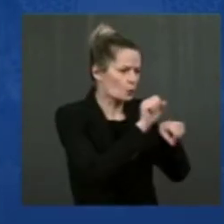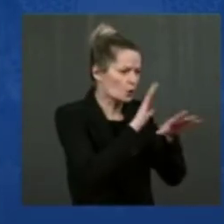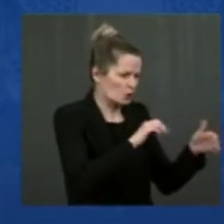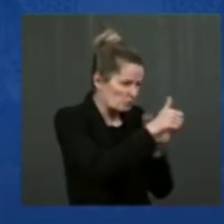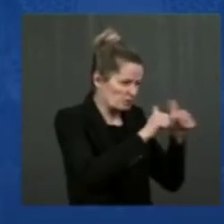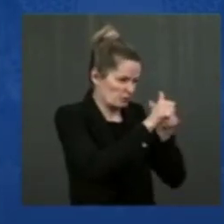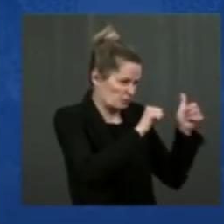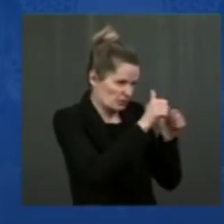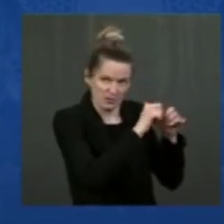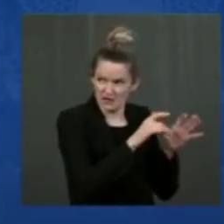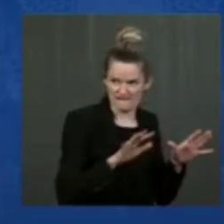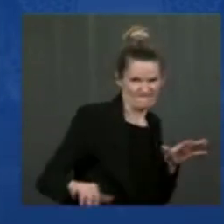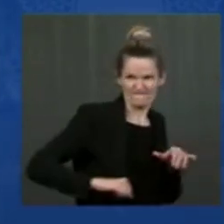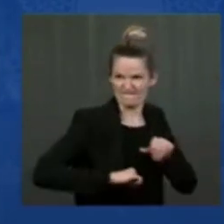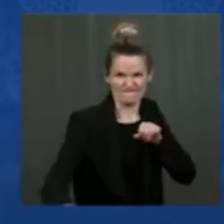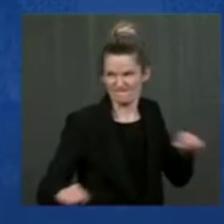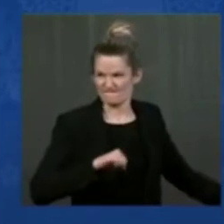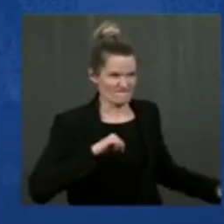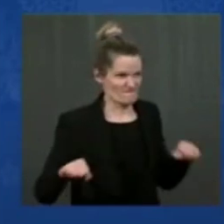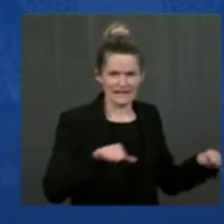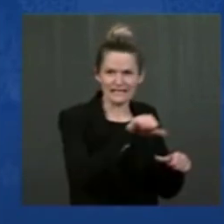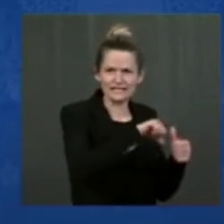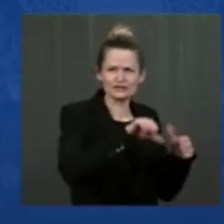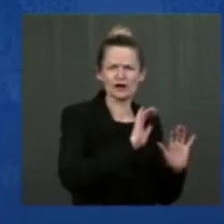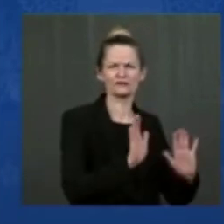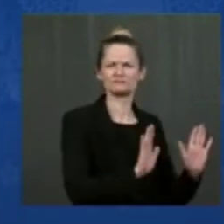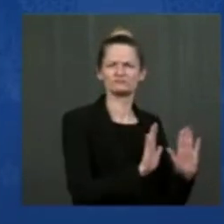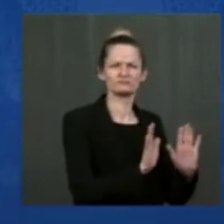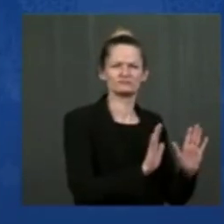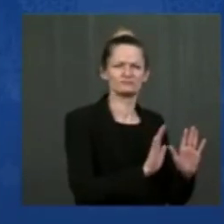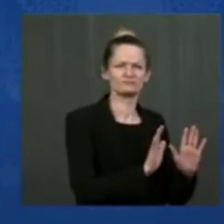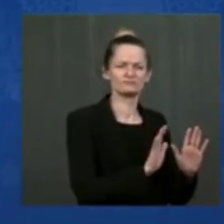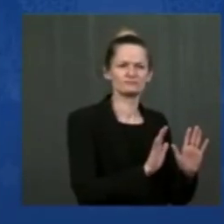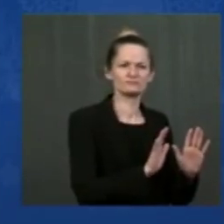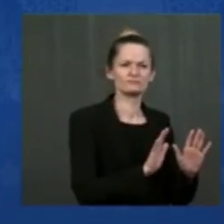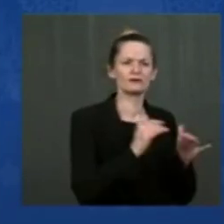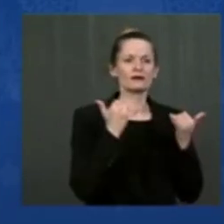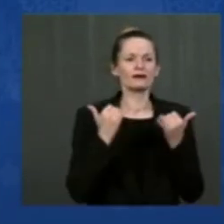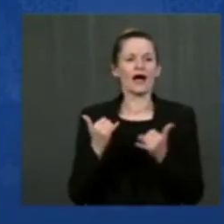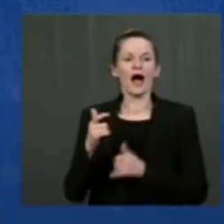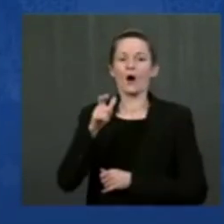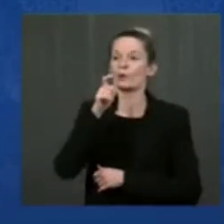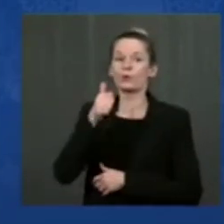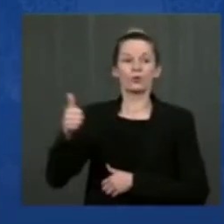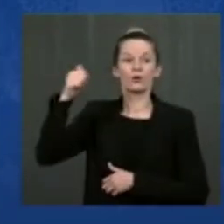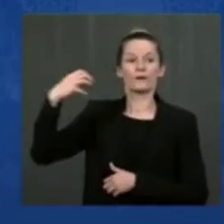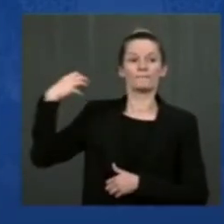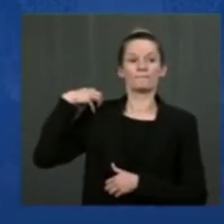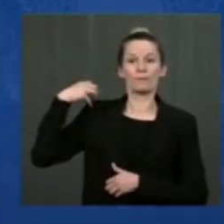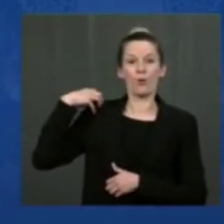what? Employers are competing to attract workers, having to raise pay.